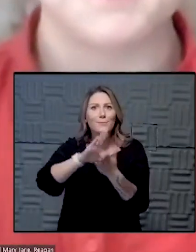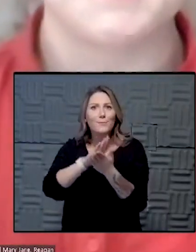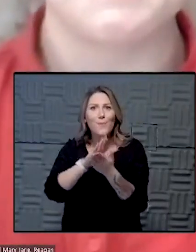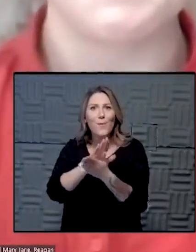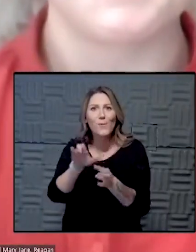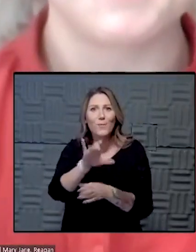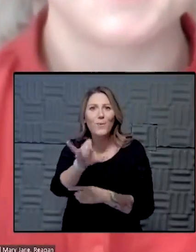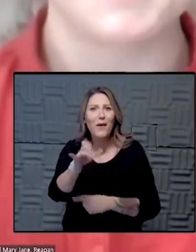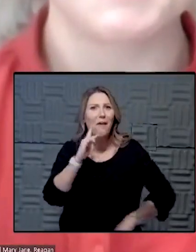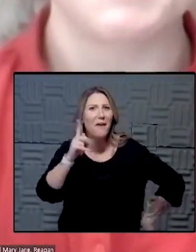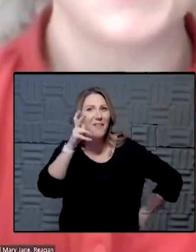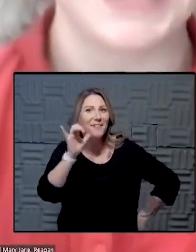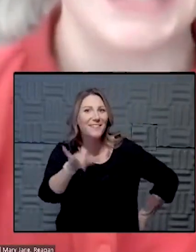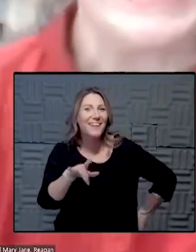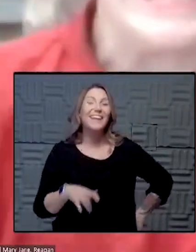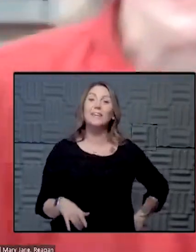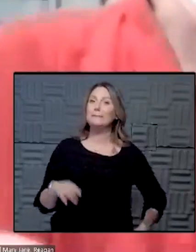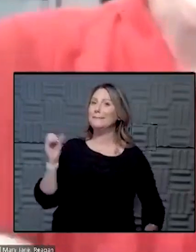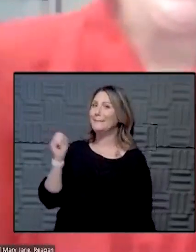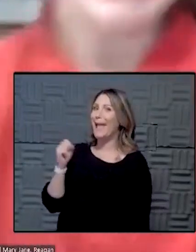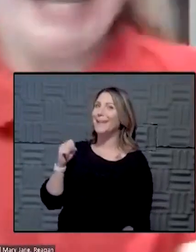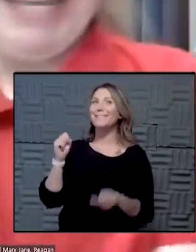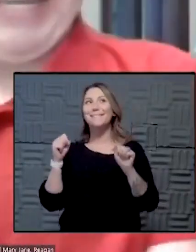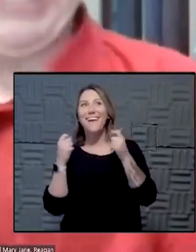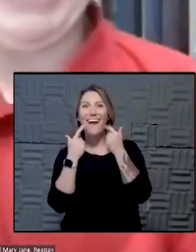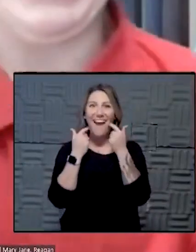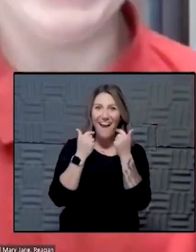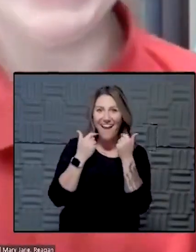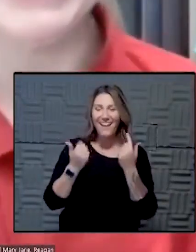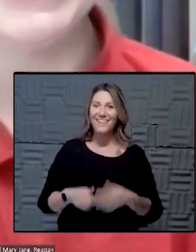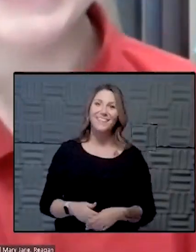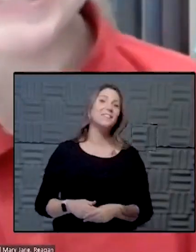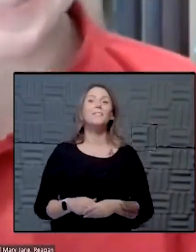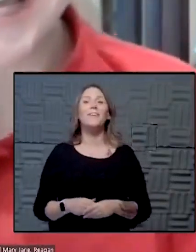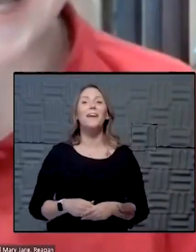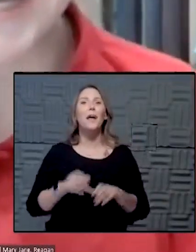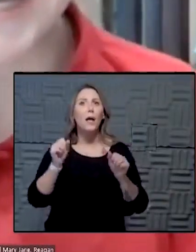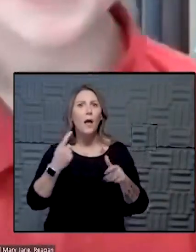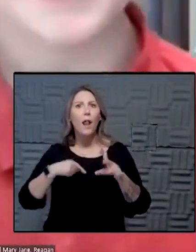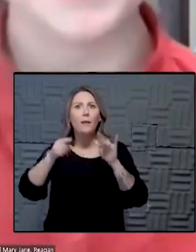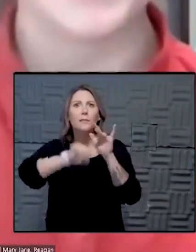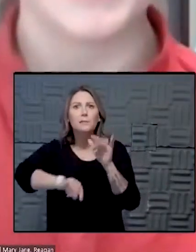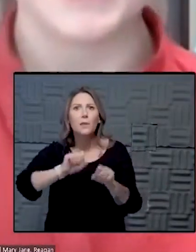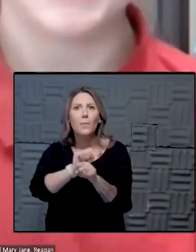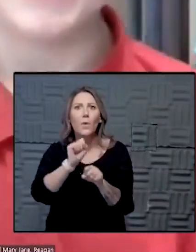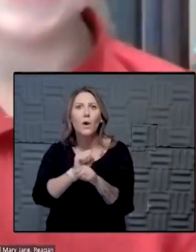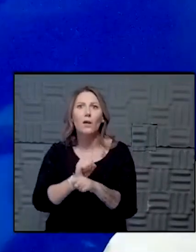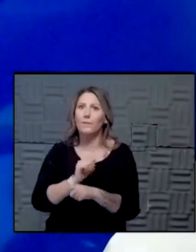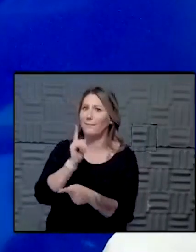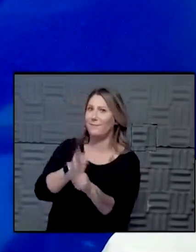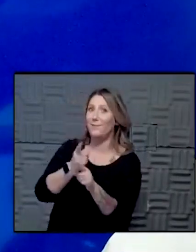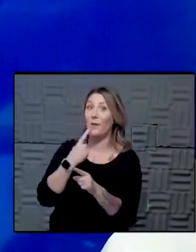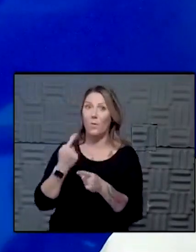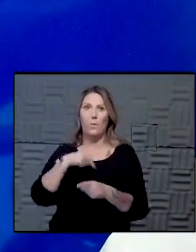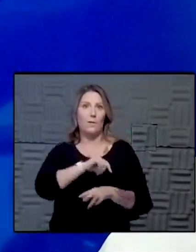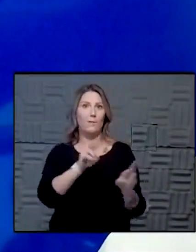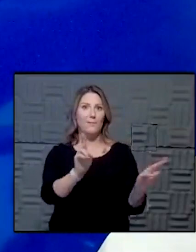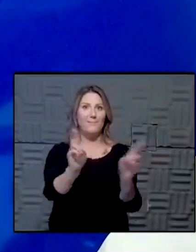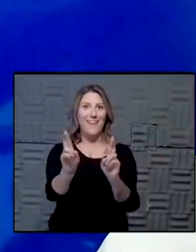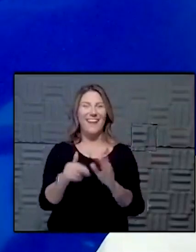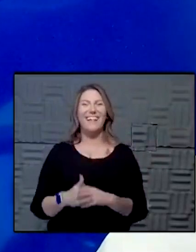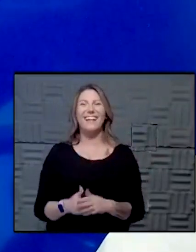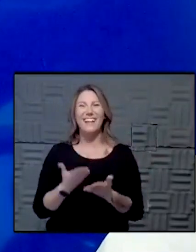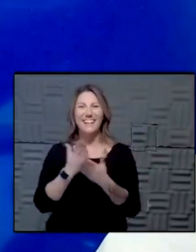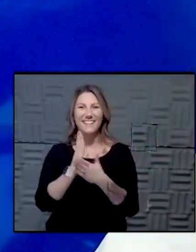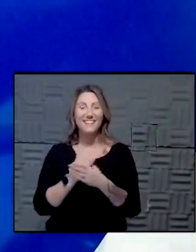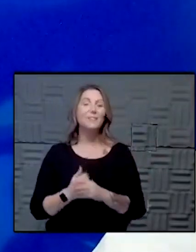that what I hear you saying? Yes. Awesome. Can I come skip too? That's right. Yeah, we're ready. All